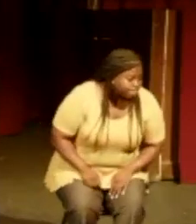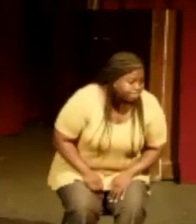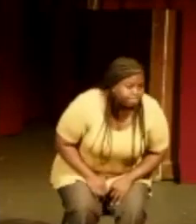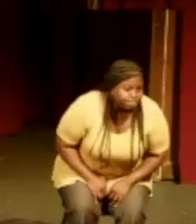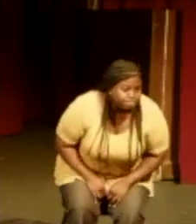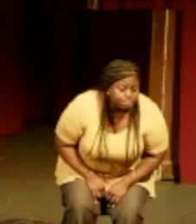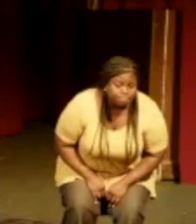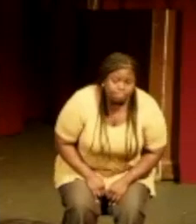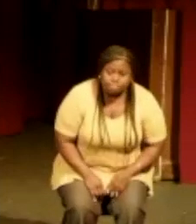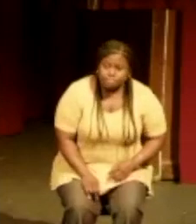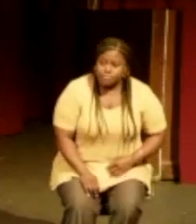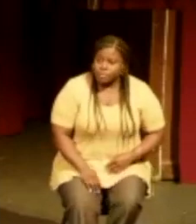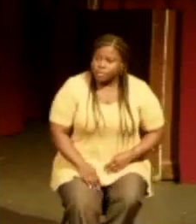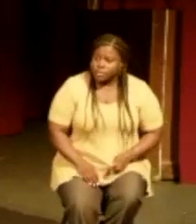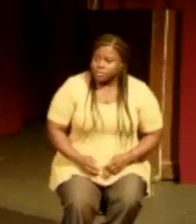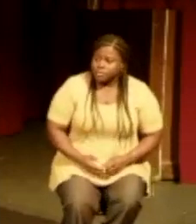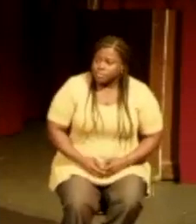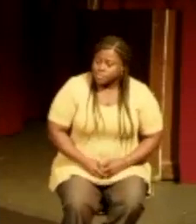Thank you.